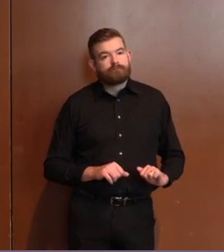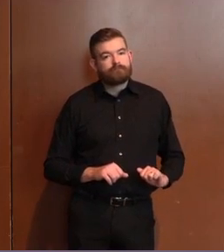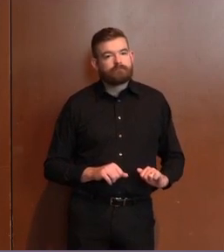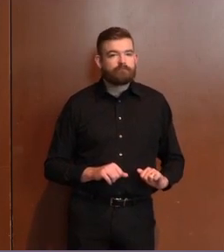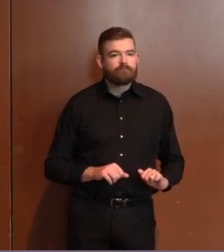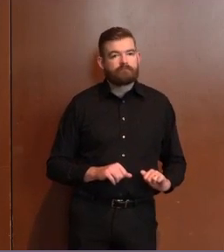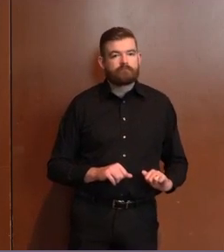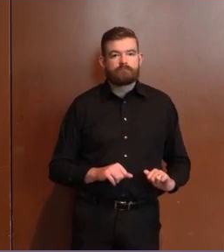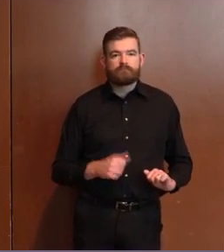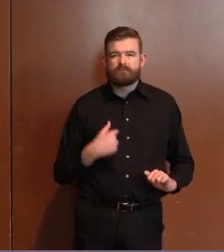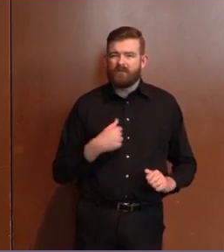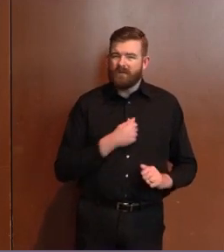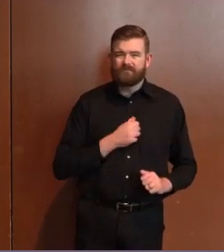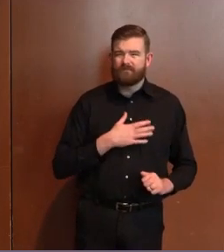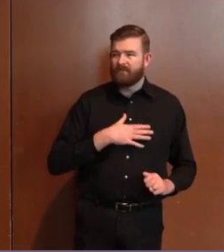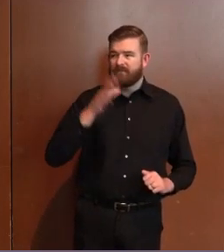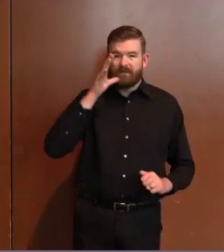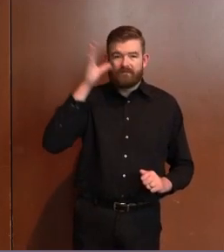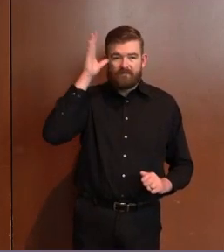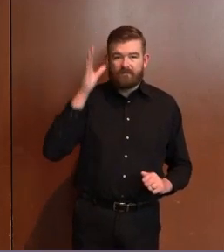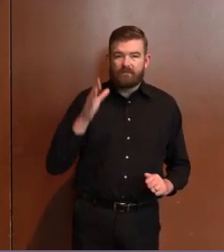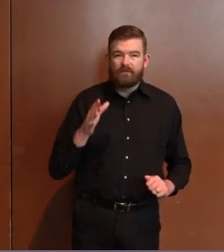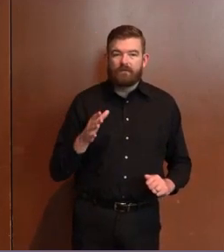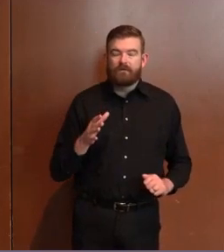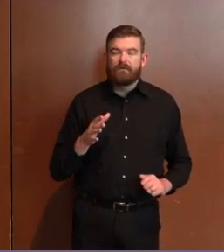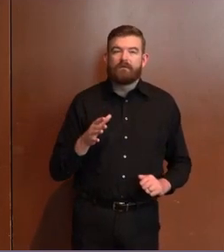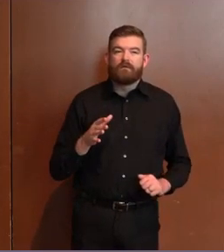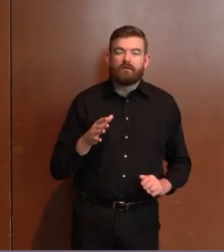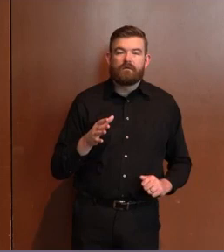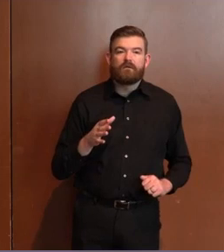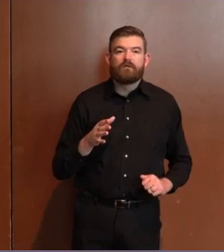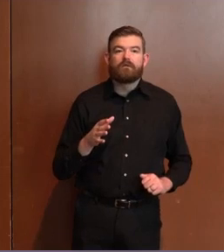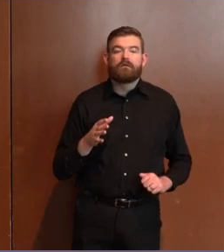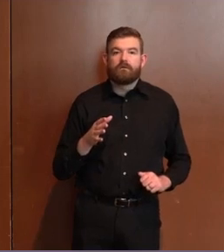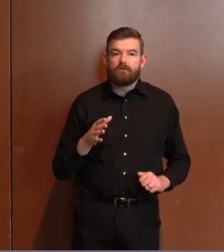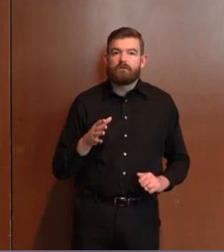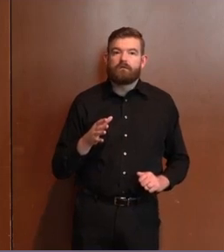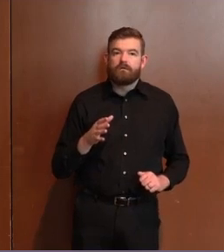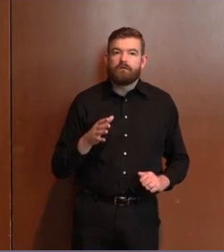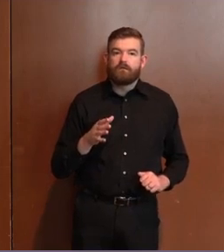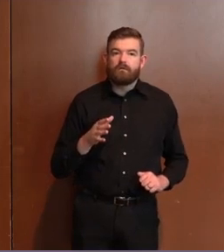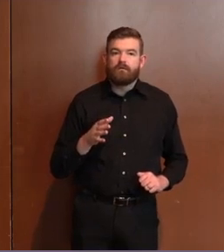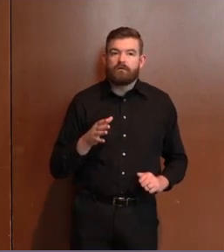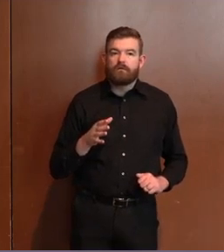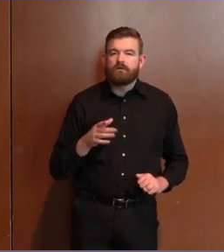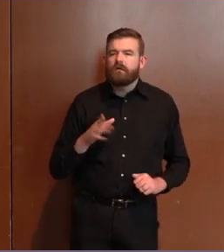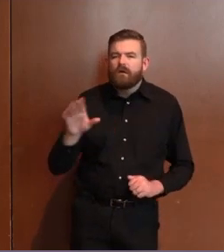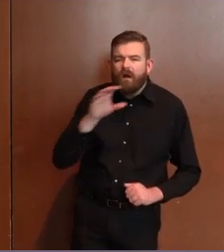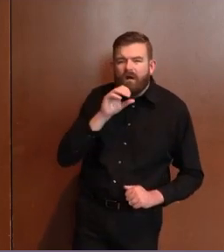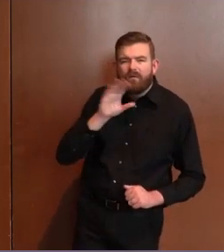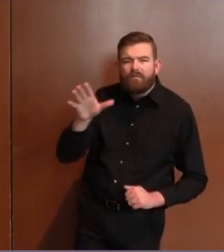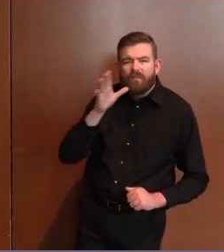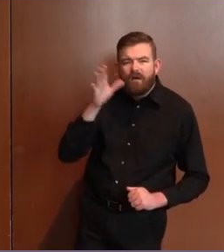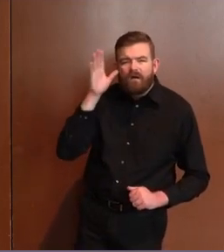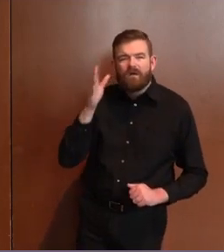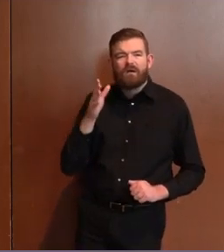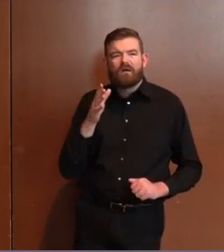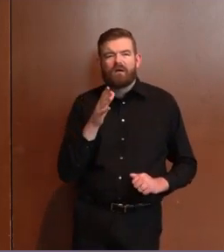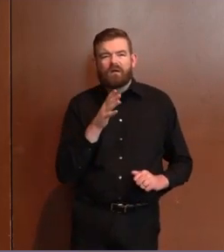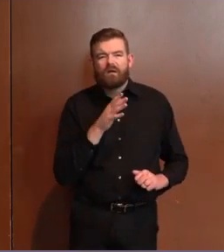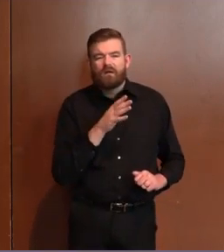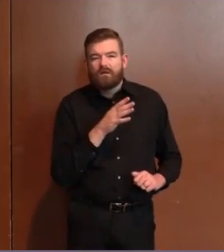and I can see them in 3 or 4 weeks. How old are they? 91 and 87. God bless them. My dad's a former speechwriter